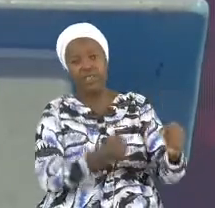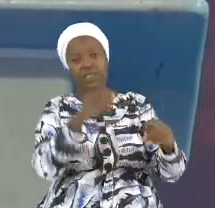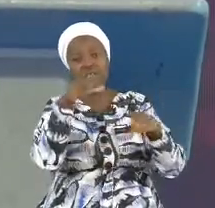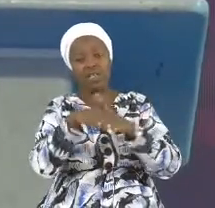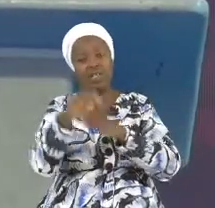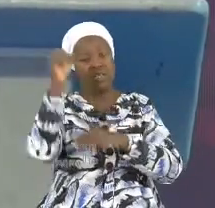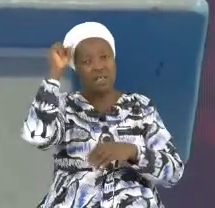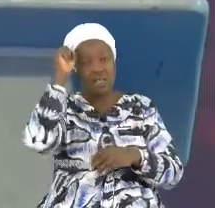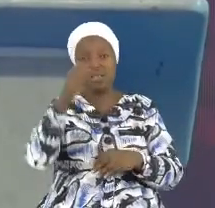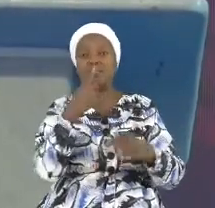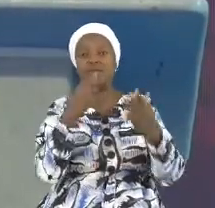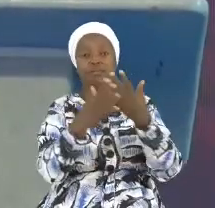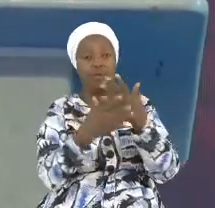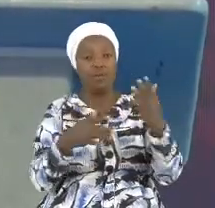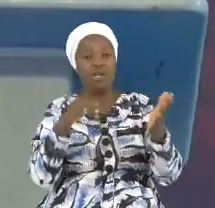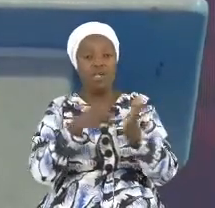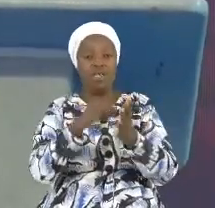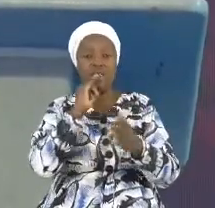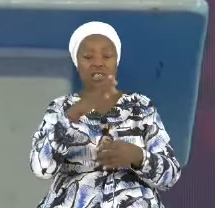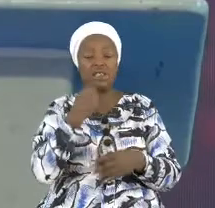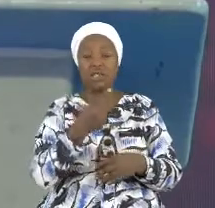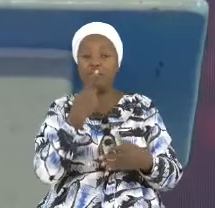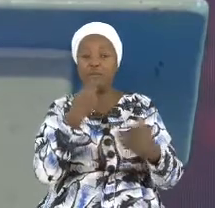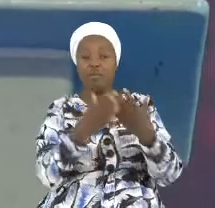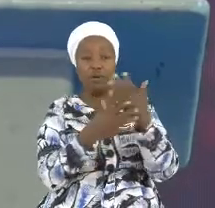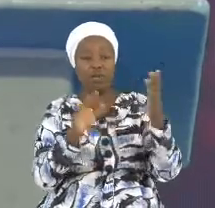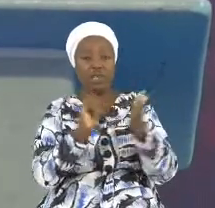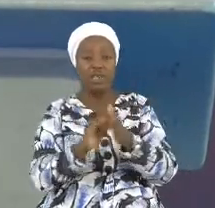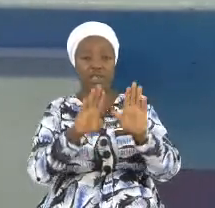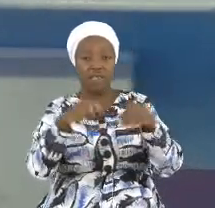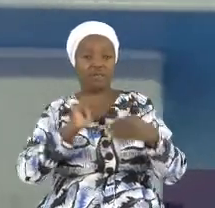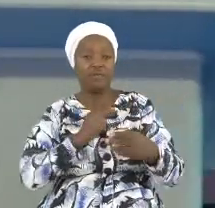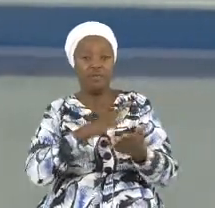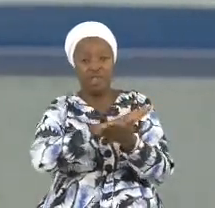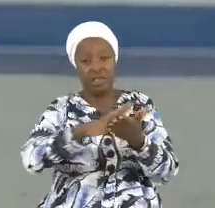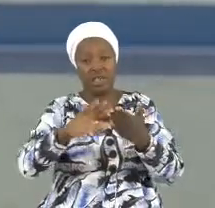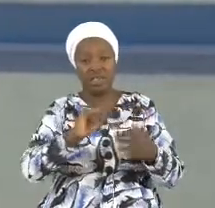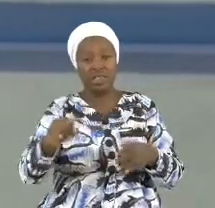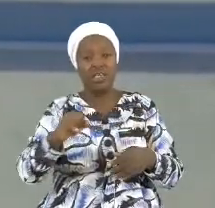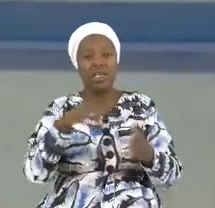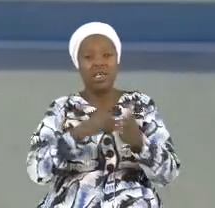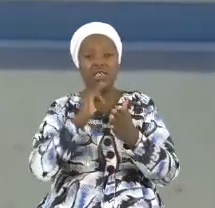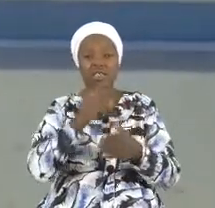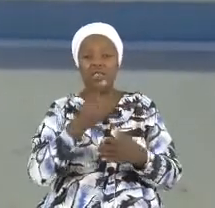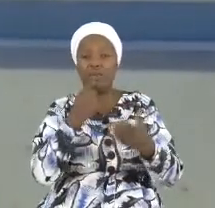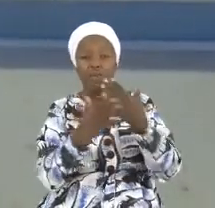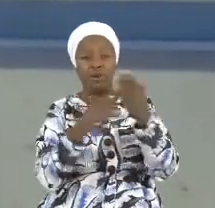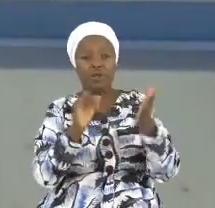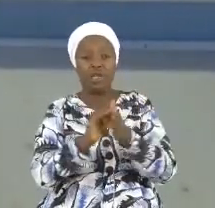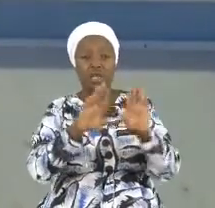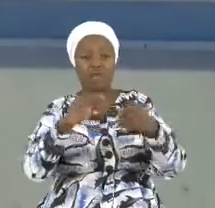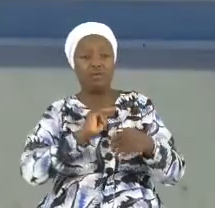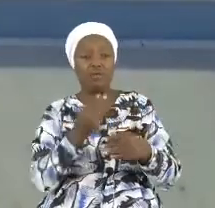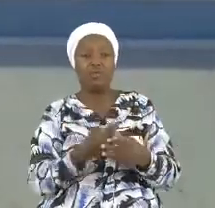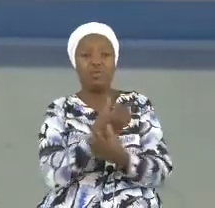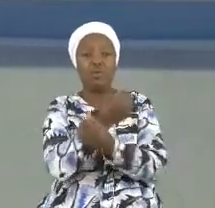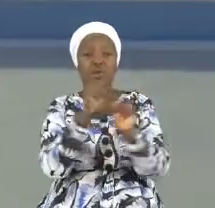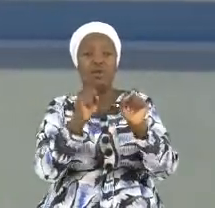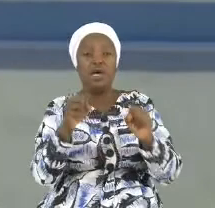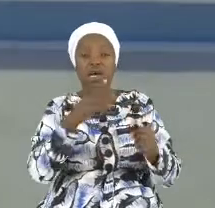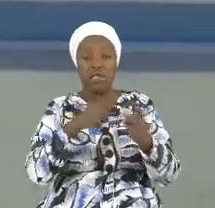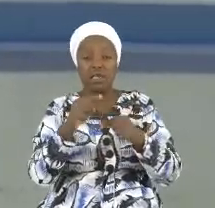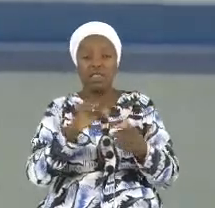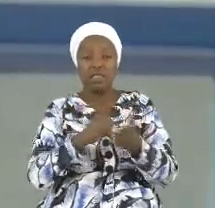the blood that gives us conversion, in the blood that gives us covering, is the blood